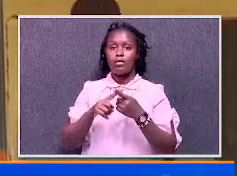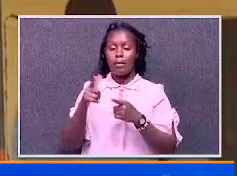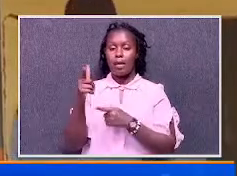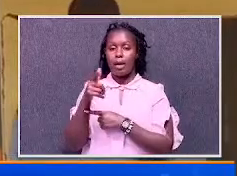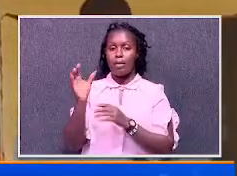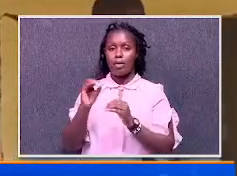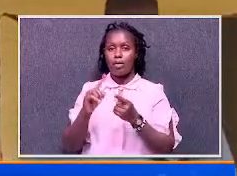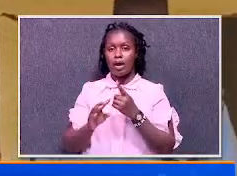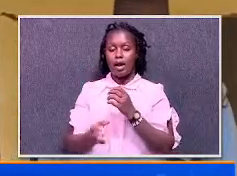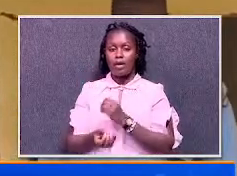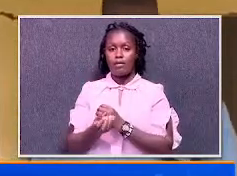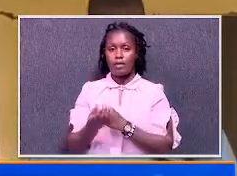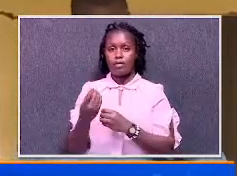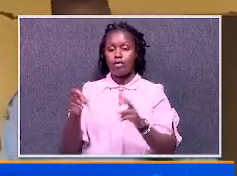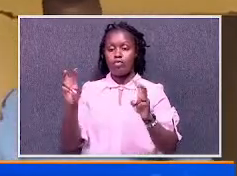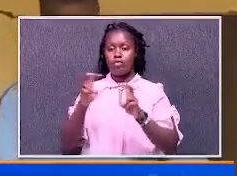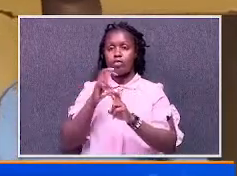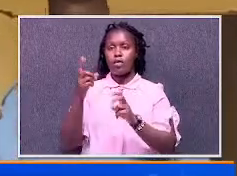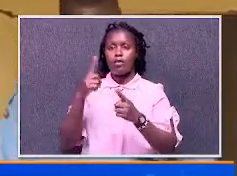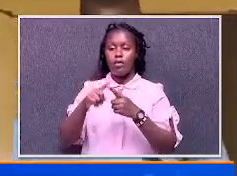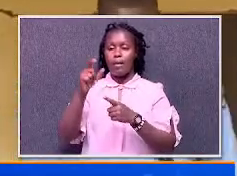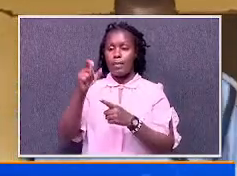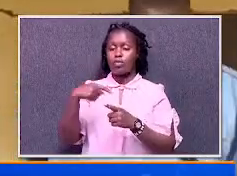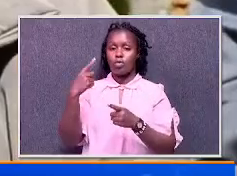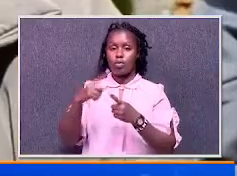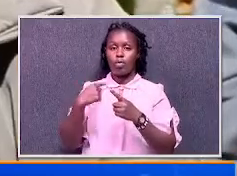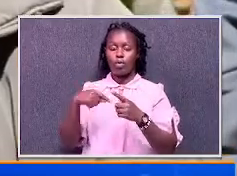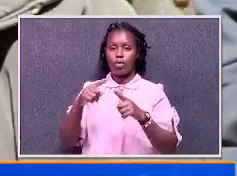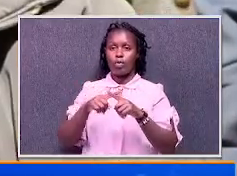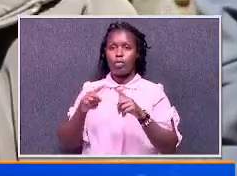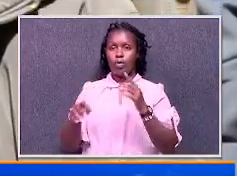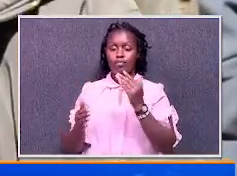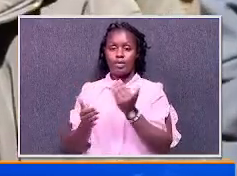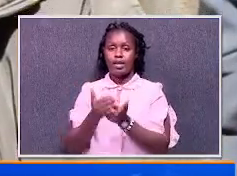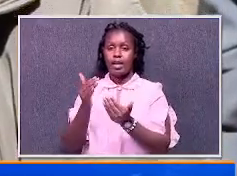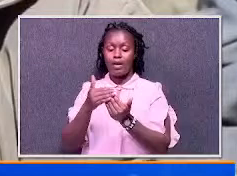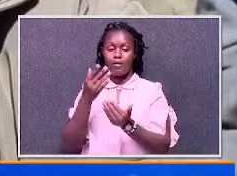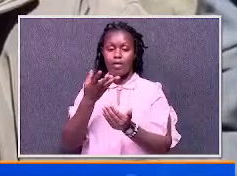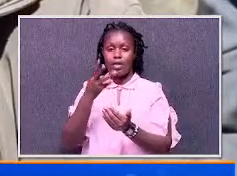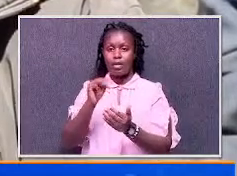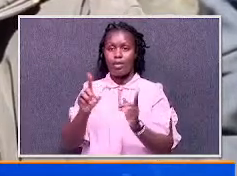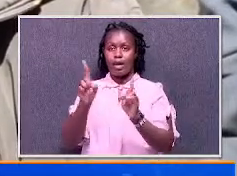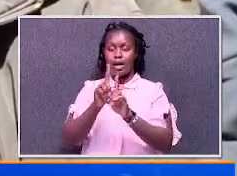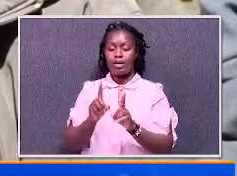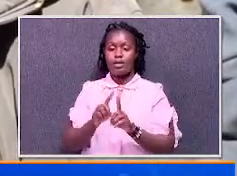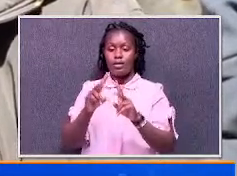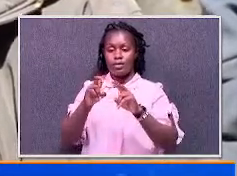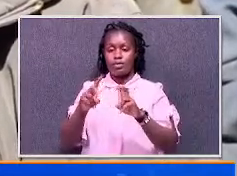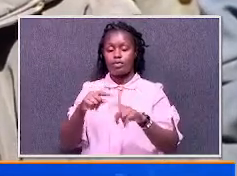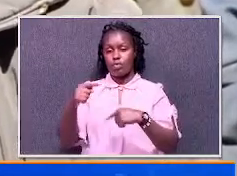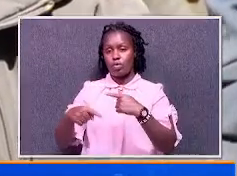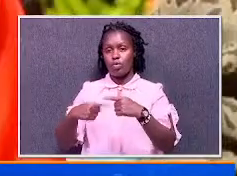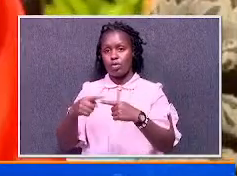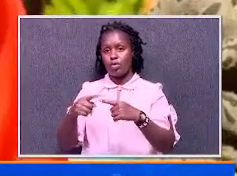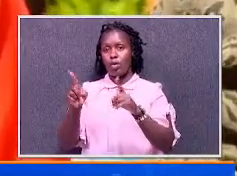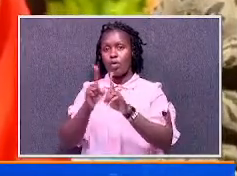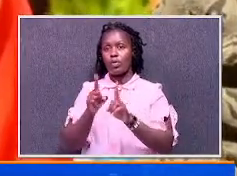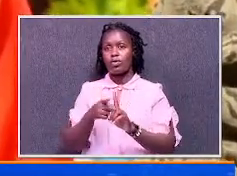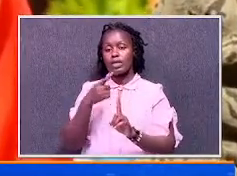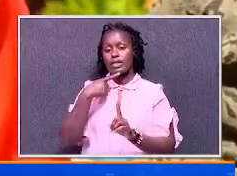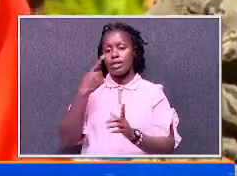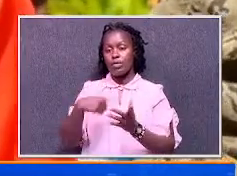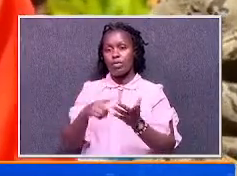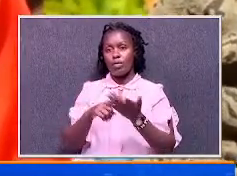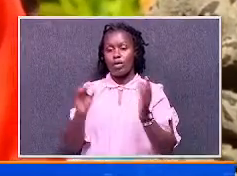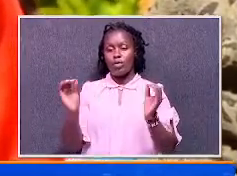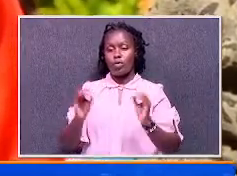advised the family to look for a home guard who will be on the lookout at all times. As the matter is under investigation, Obara has added that so far, no